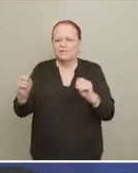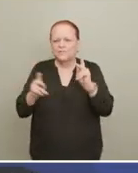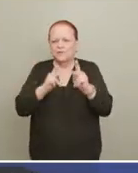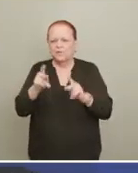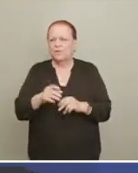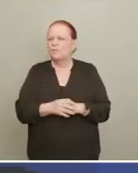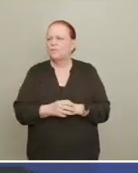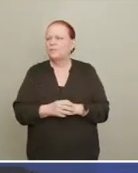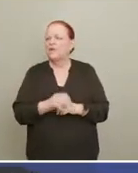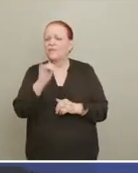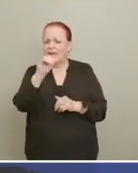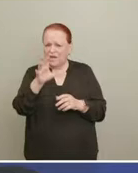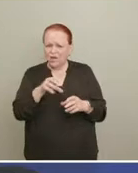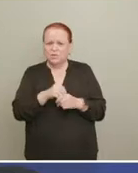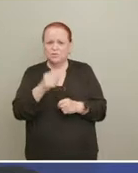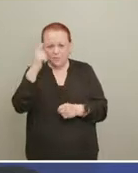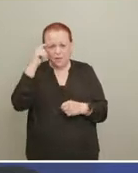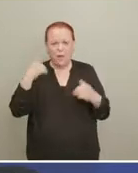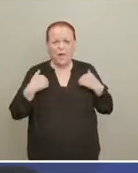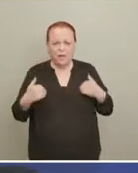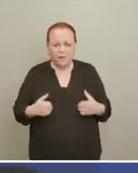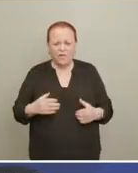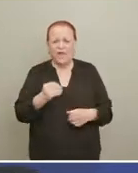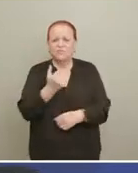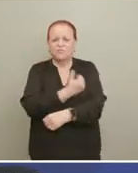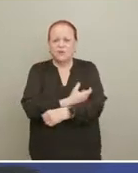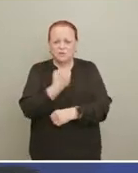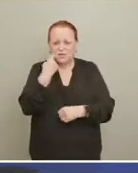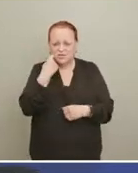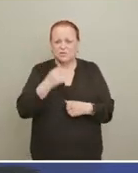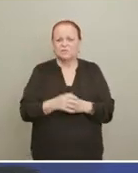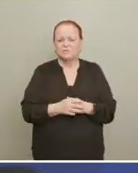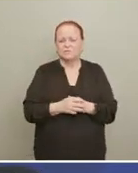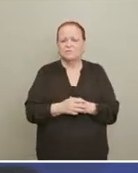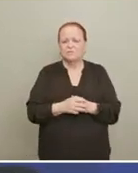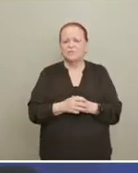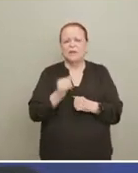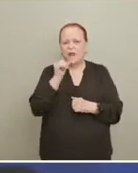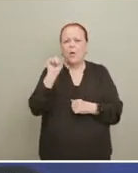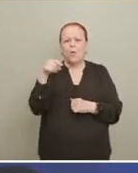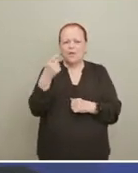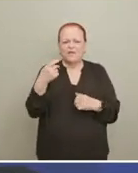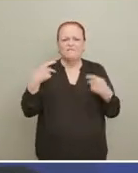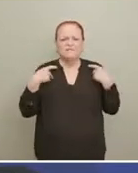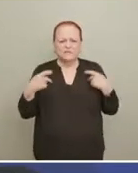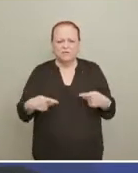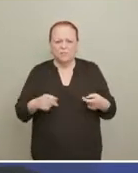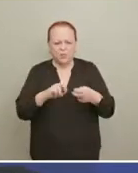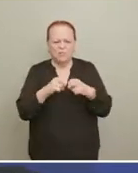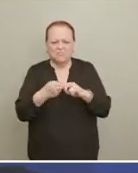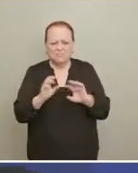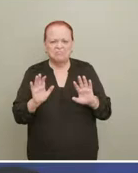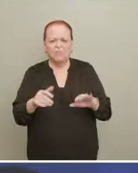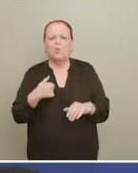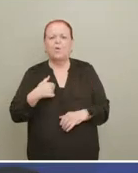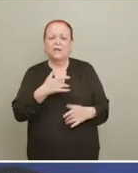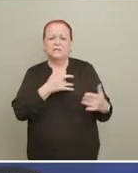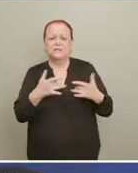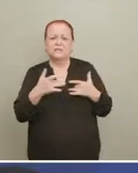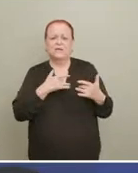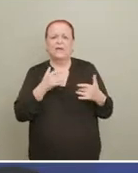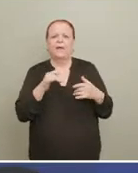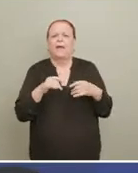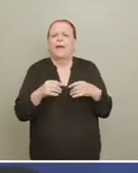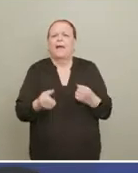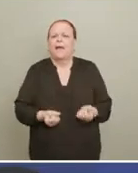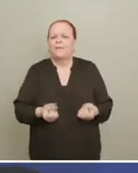mental health as well and drug usage type things, not just the physical well-being. We are concerned about the